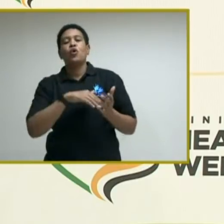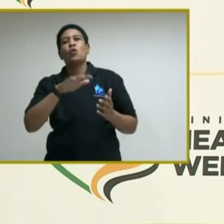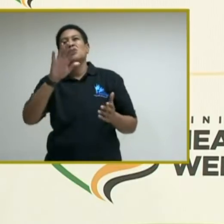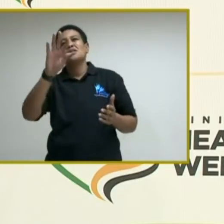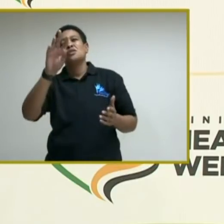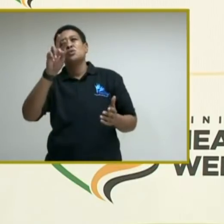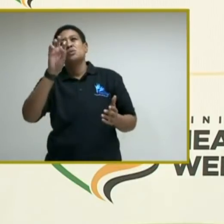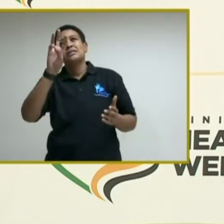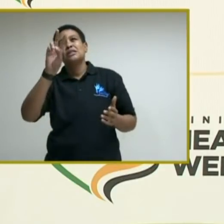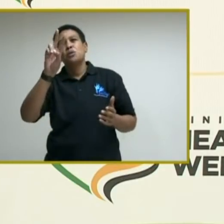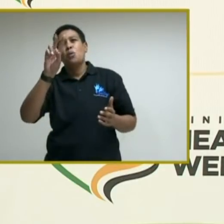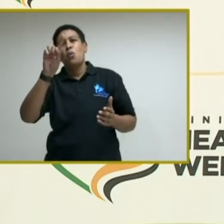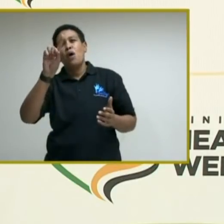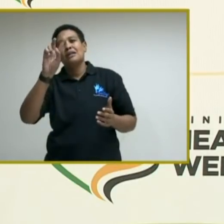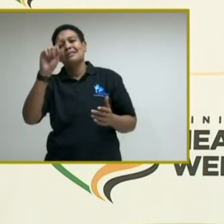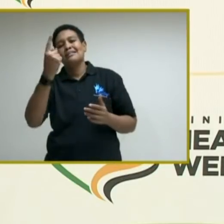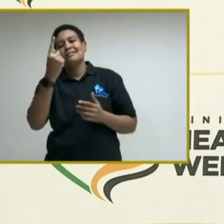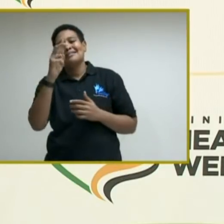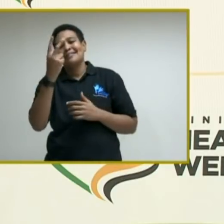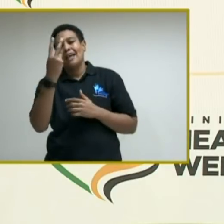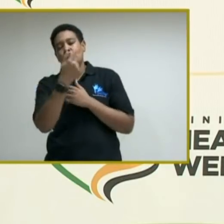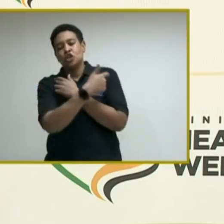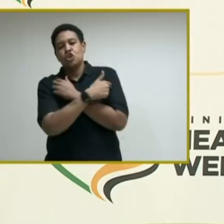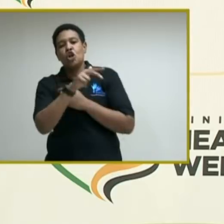294,261 second dose, and